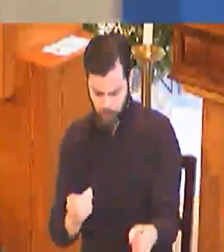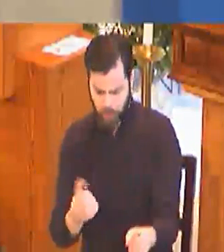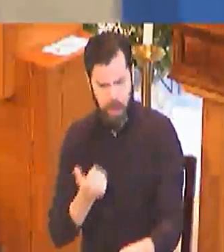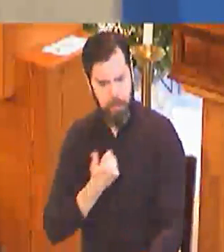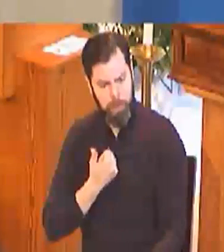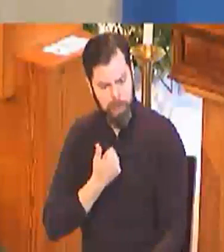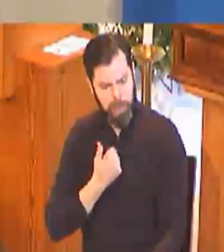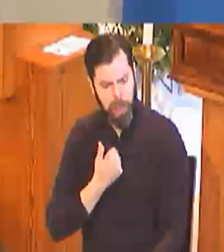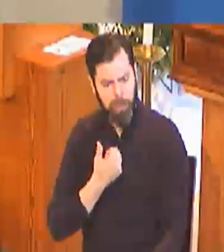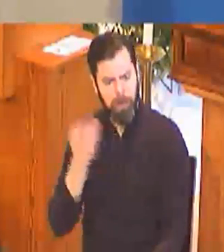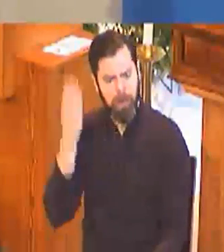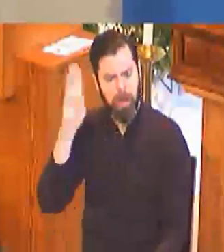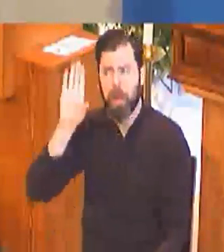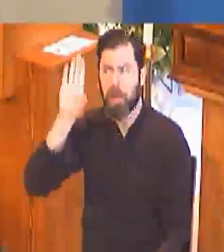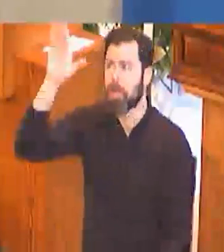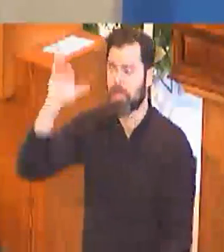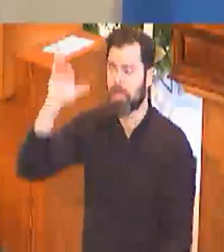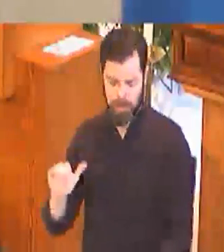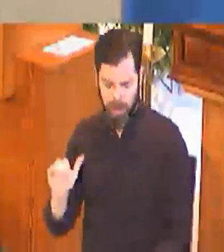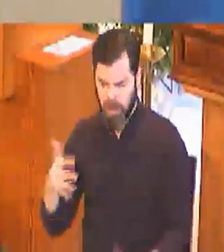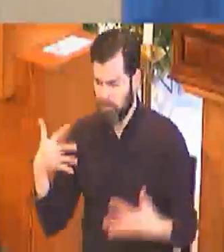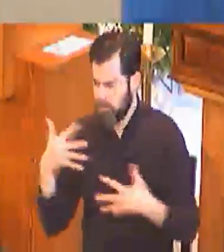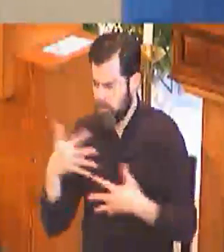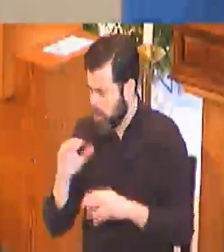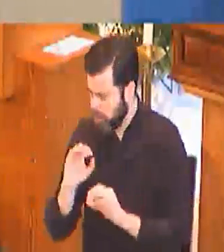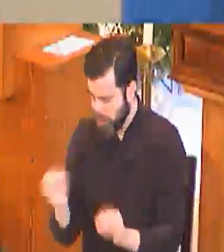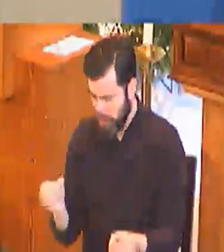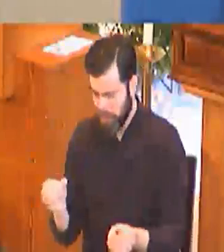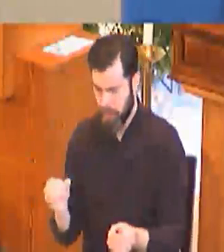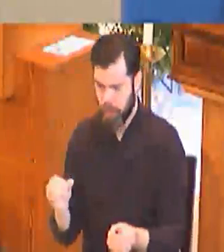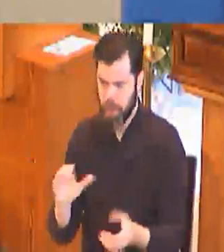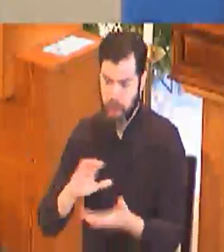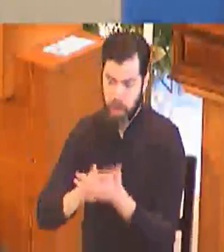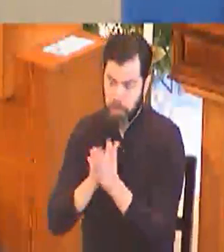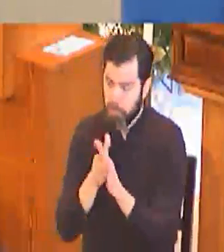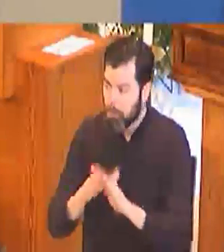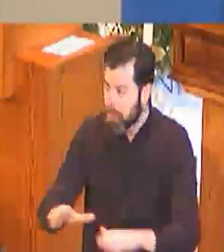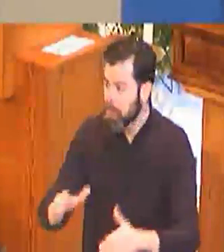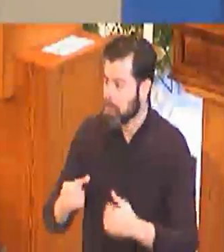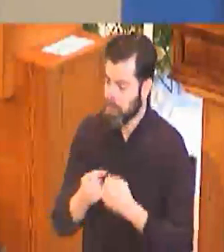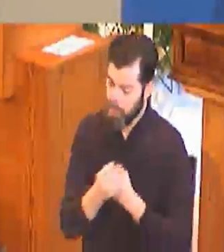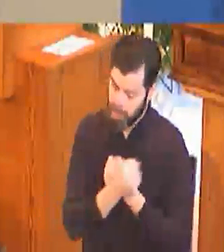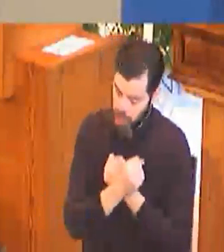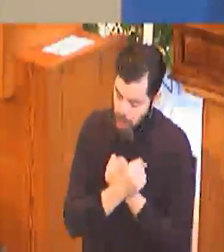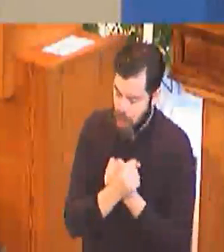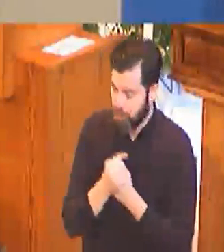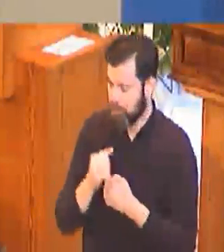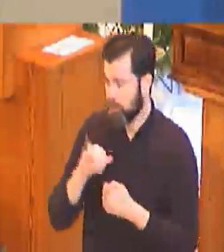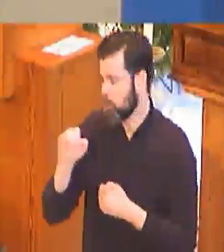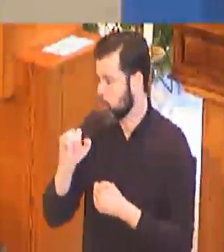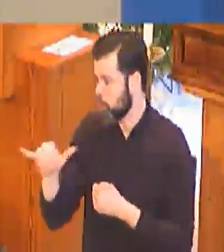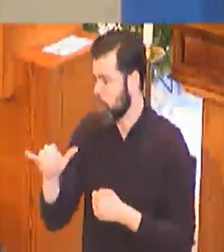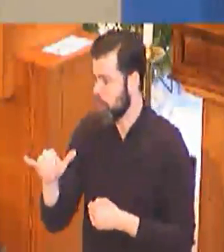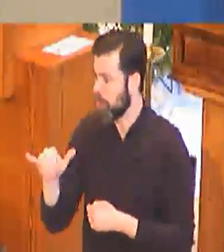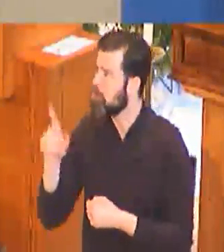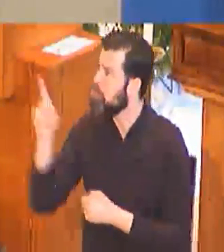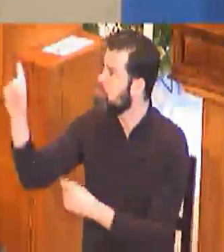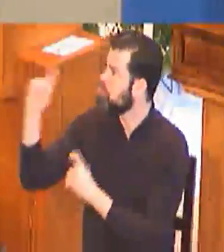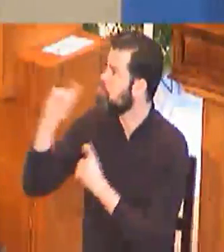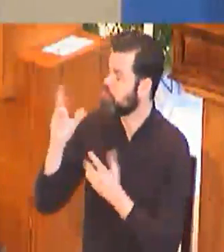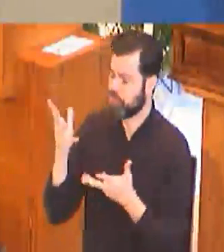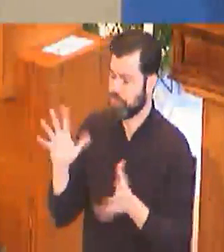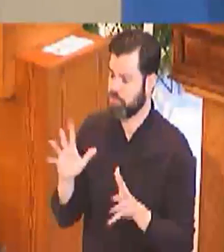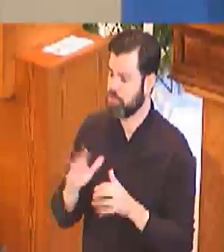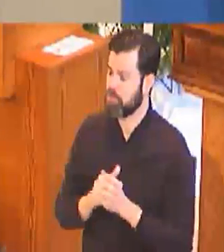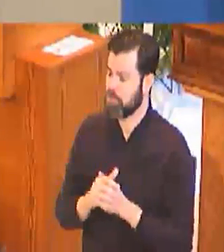God. There is nothing to fear. Peace, love, and joy are my divine inheritance. I'm going to